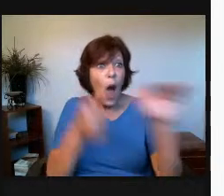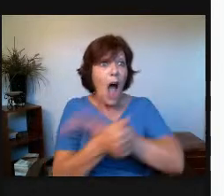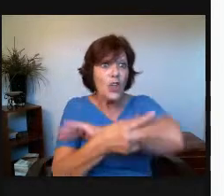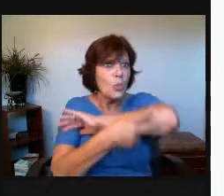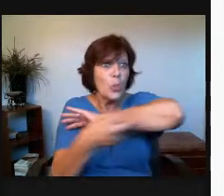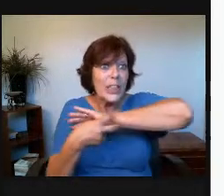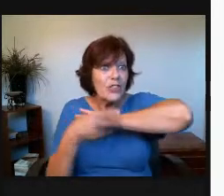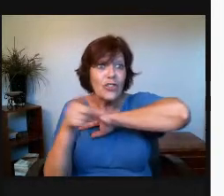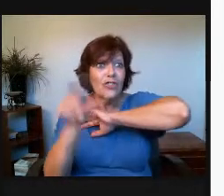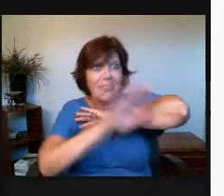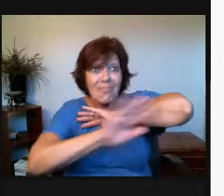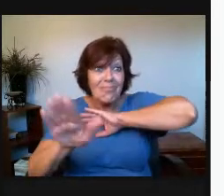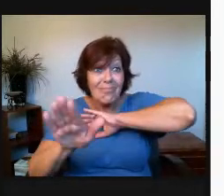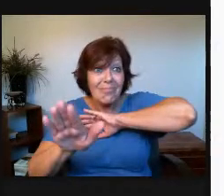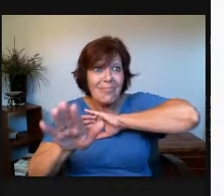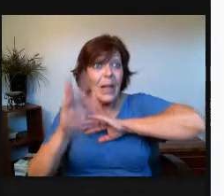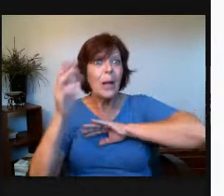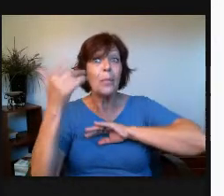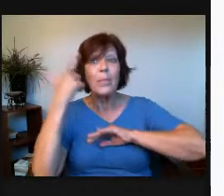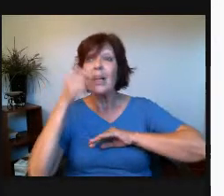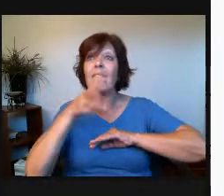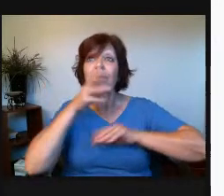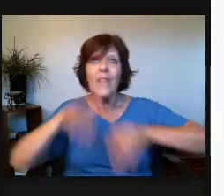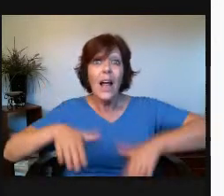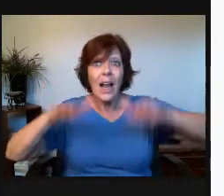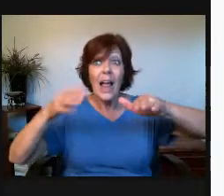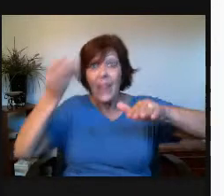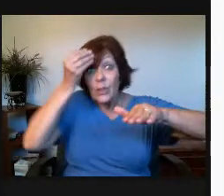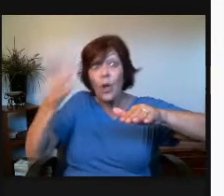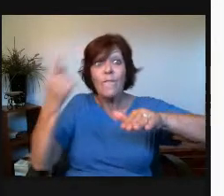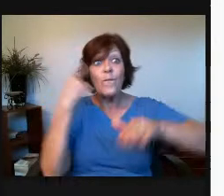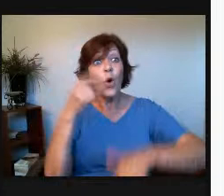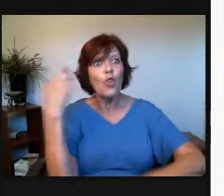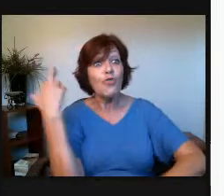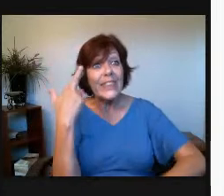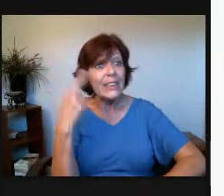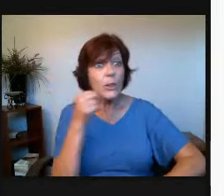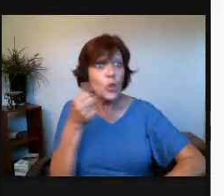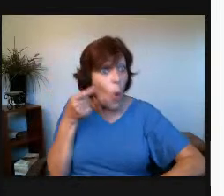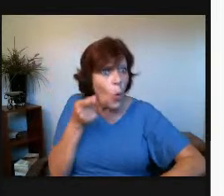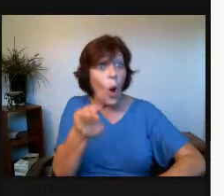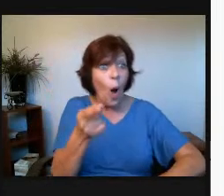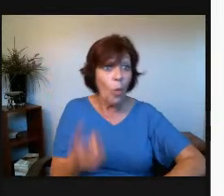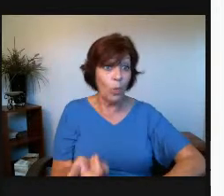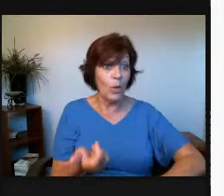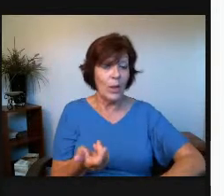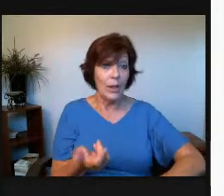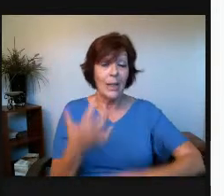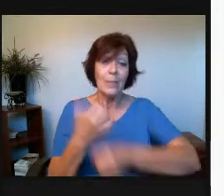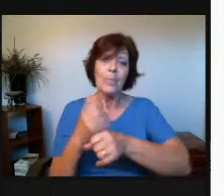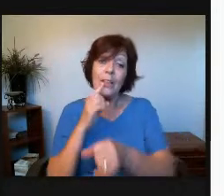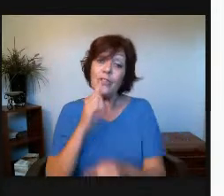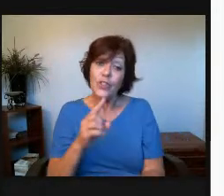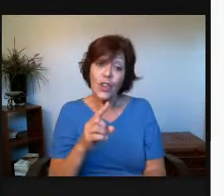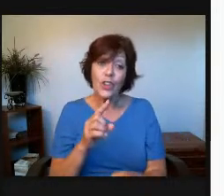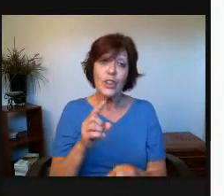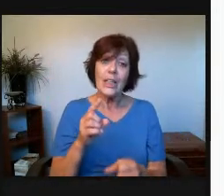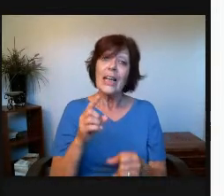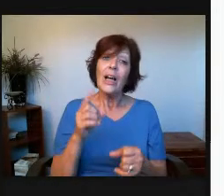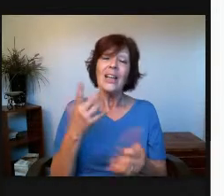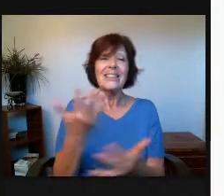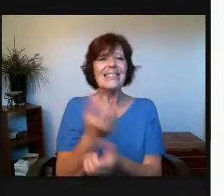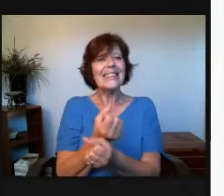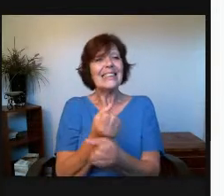the bridge is flooded, they're telling you that for a reason. We want to make sure that everyone gets out of these things